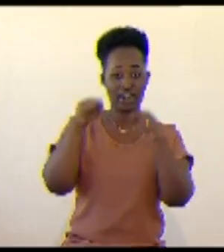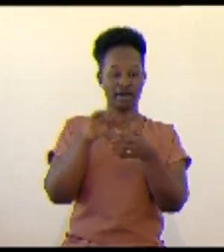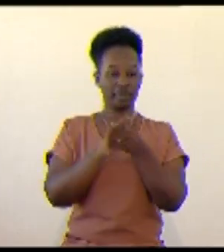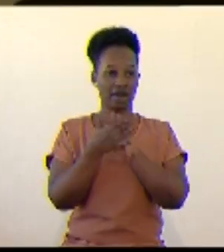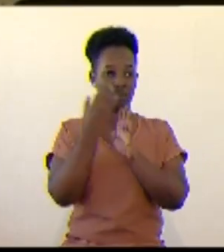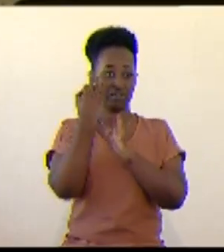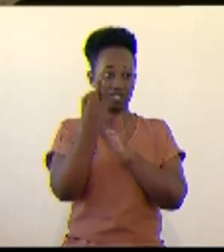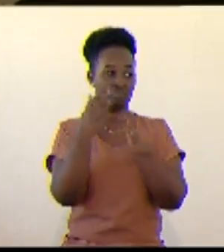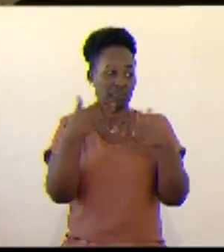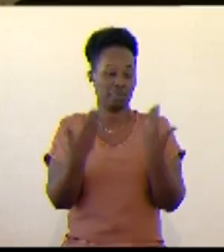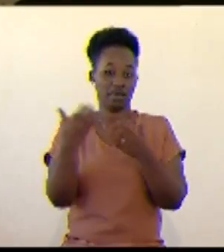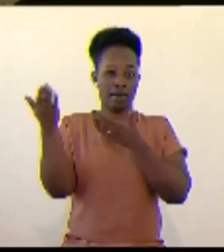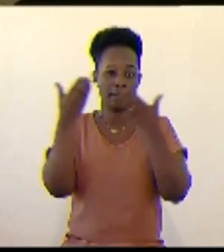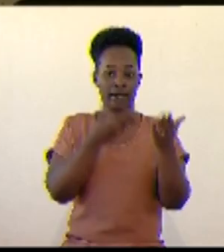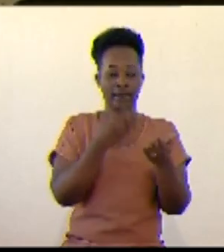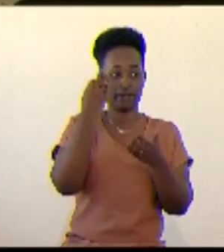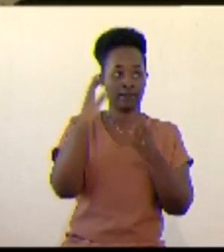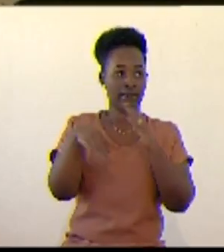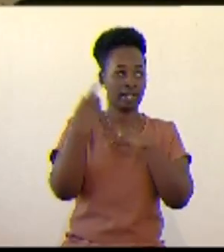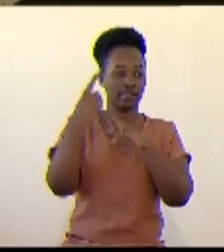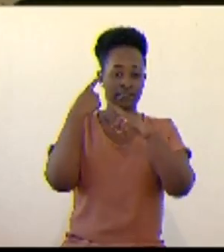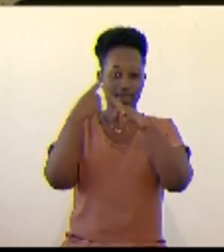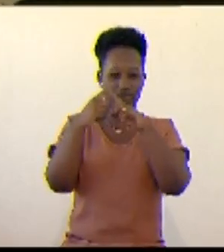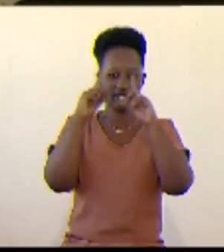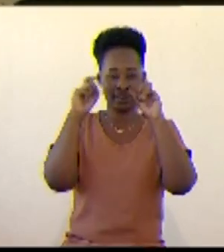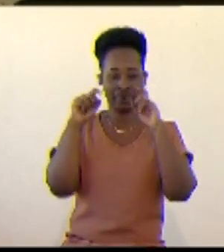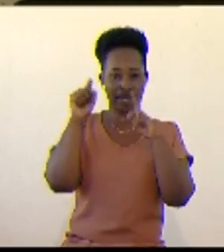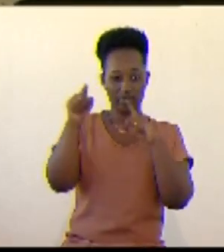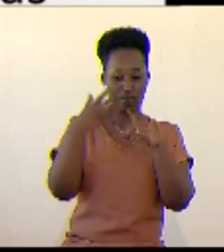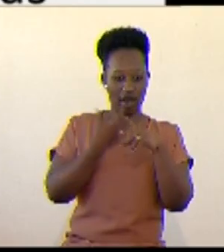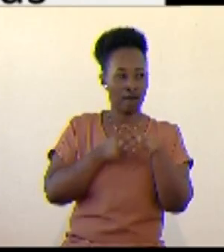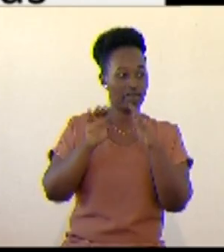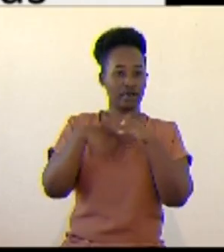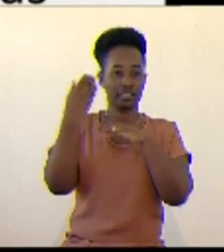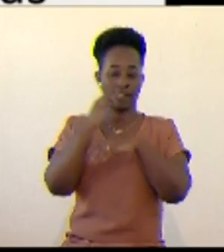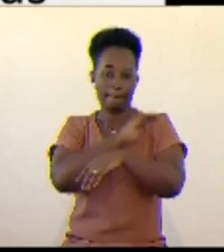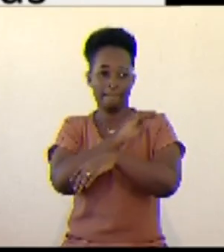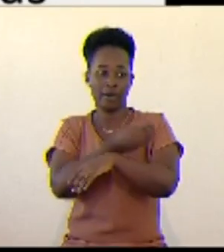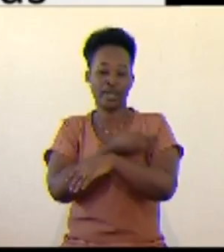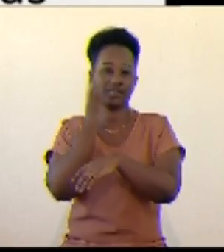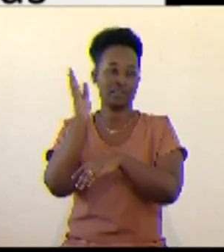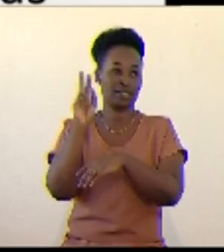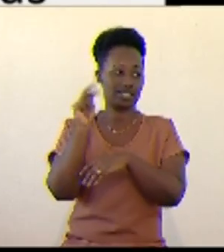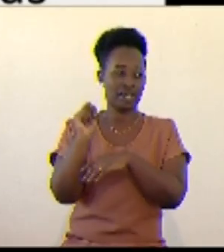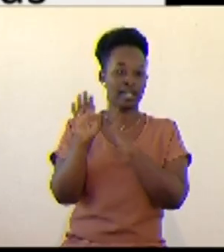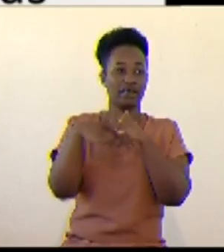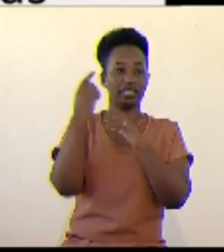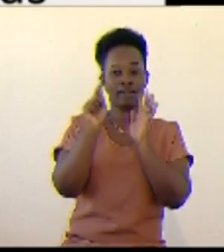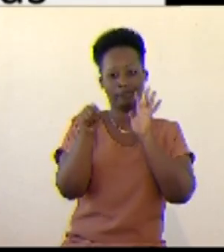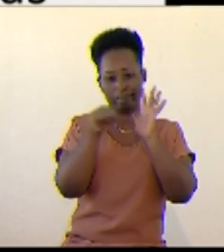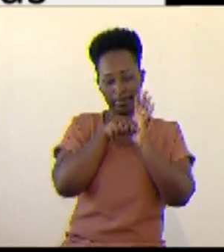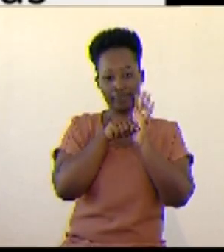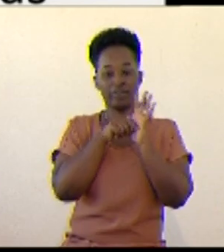3 here, then times the figure that you have here, then power this n, then you reduce it by